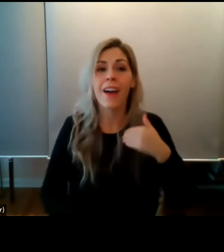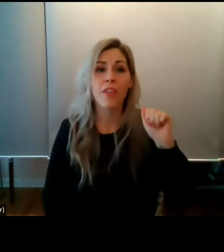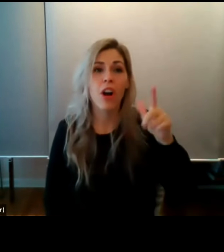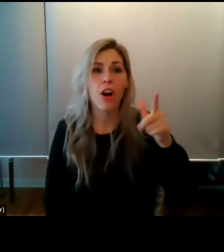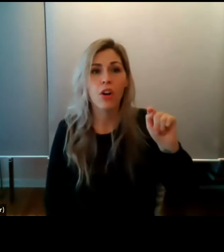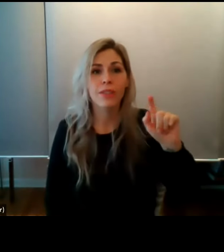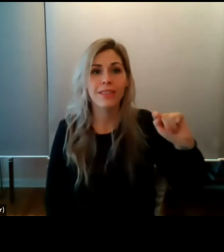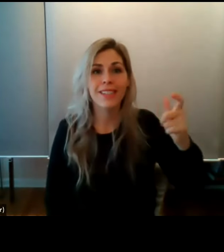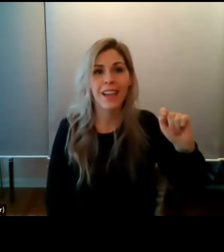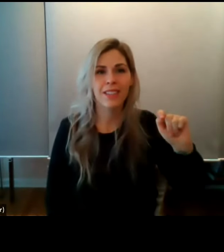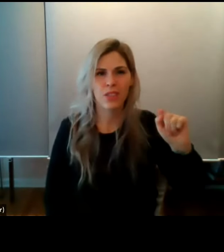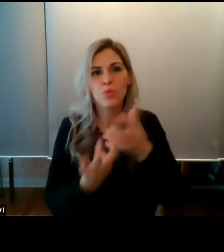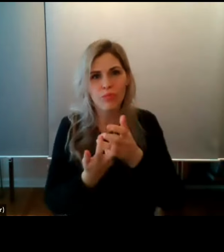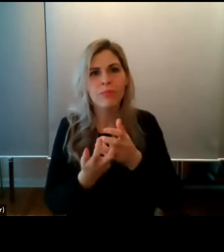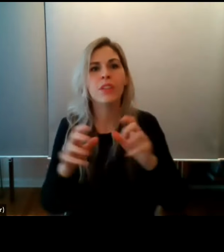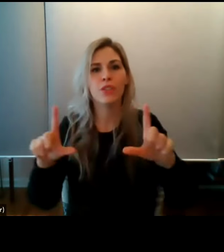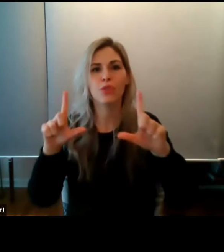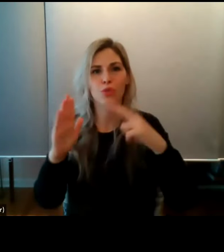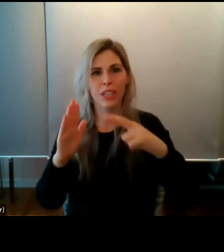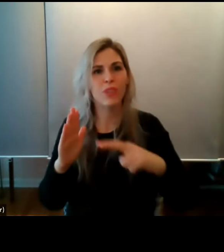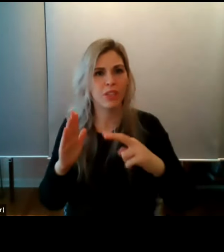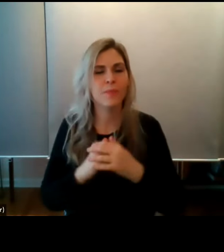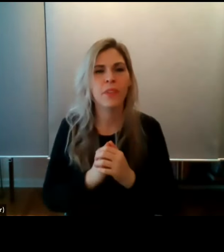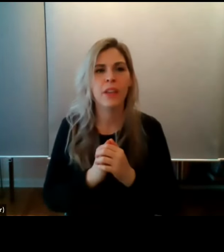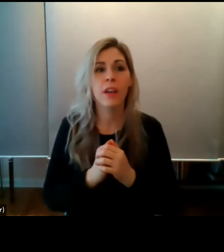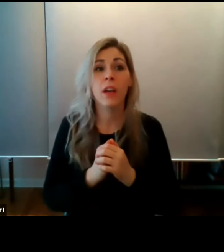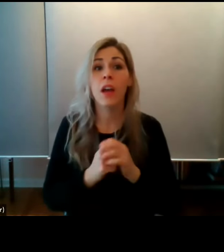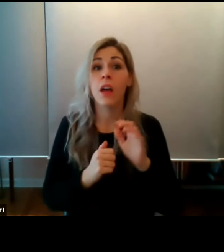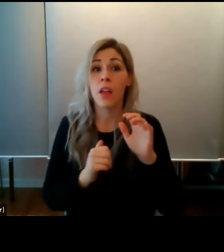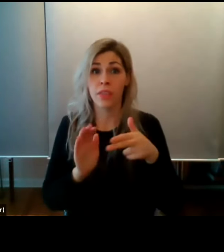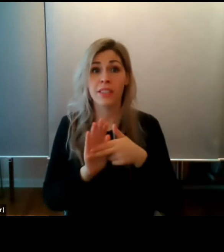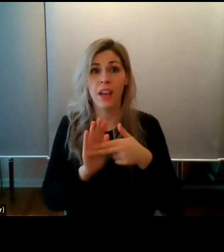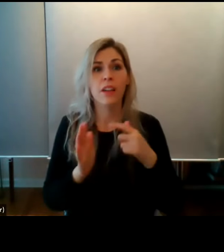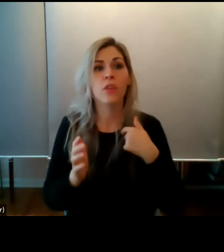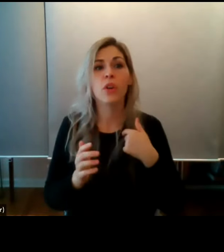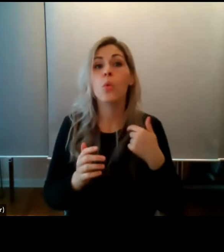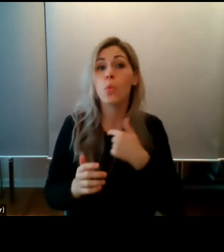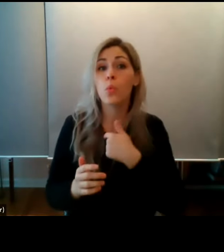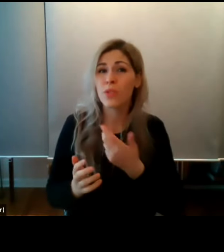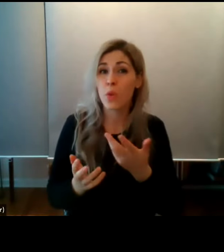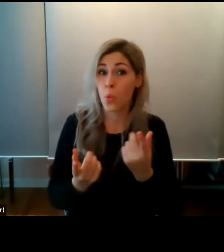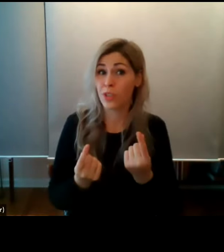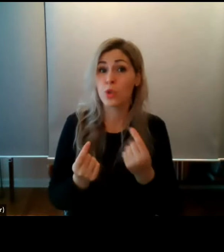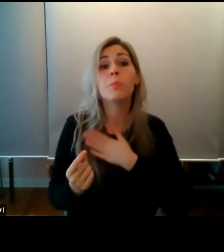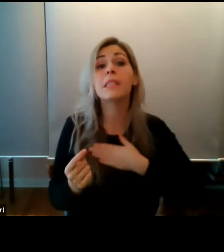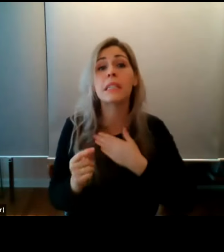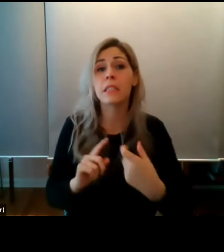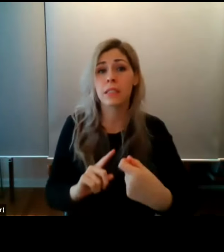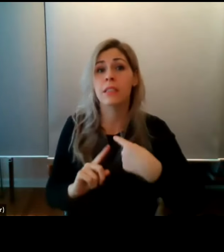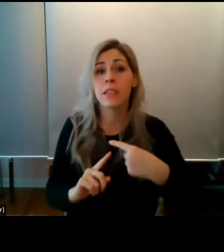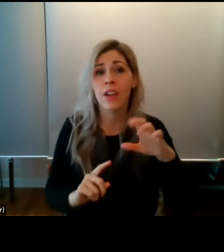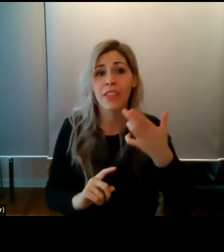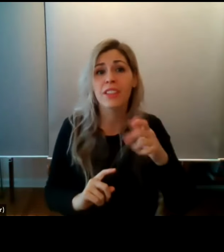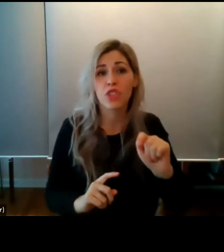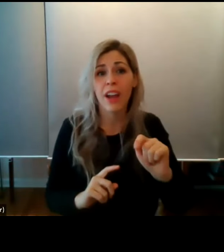your screen reader can capture it. We're placing the PowerPoint, we're going to ask you to message us in the